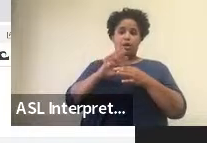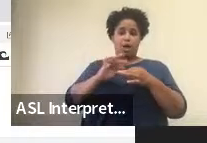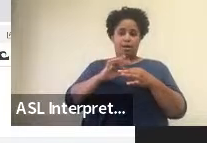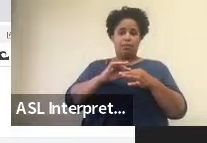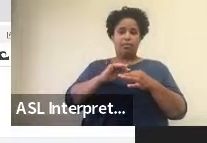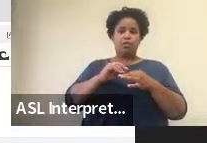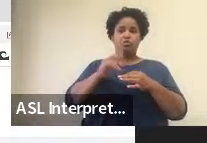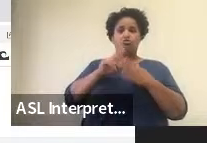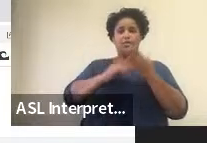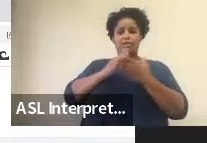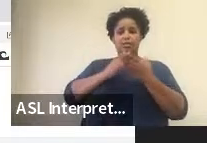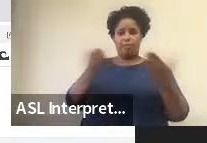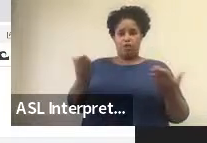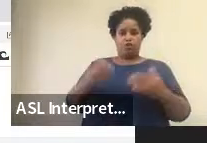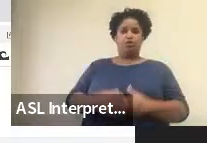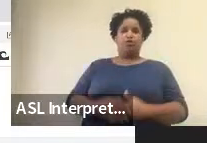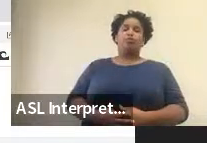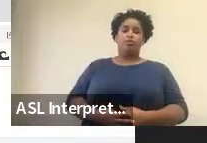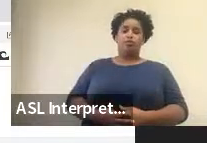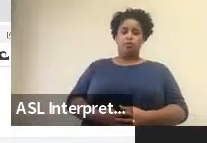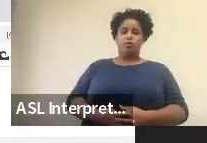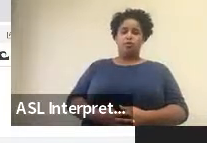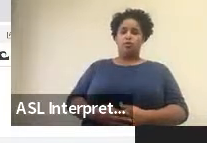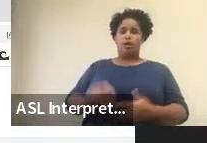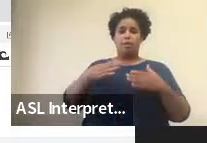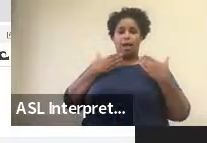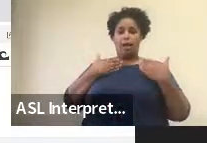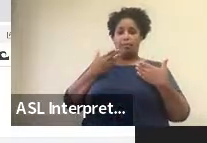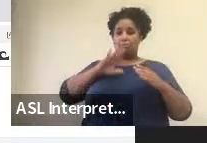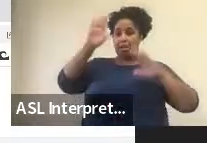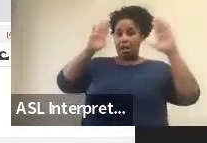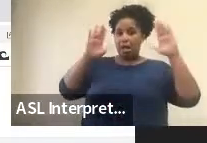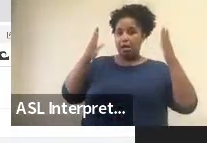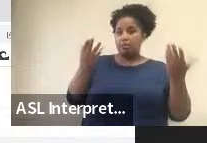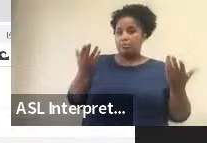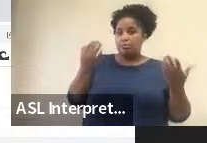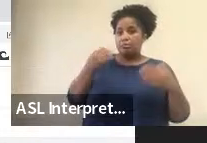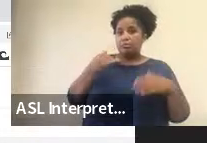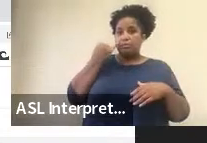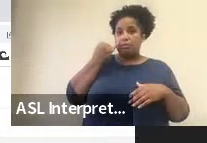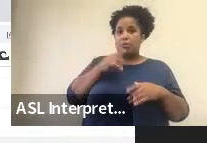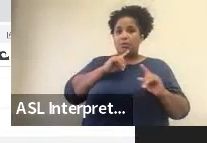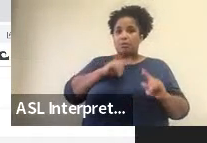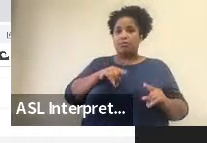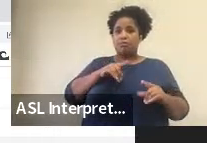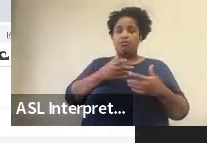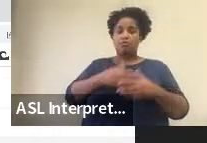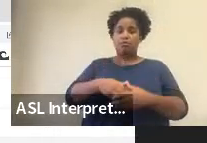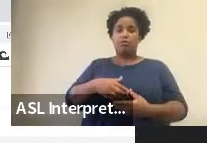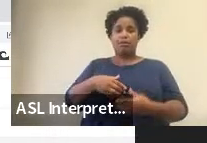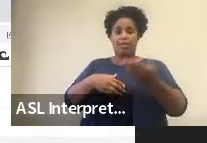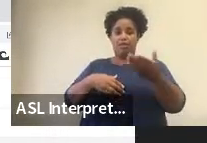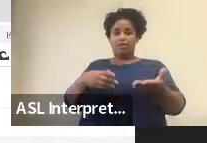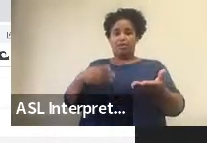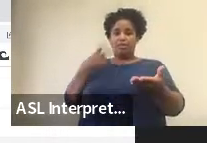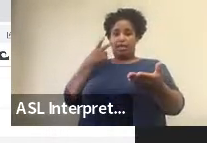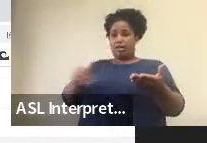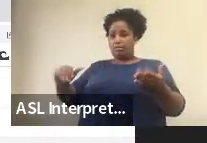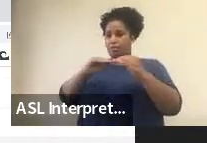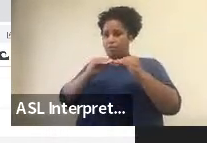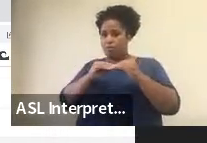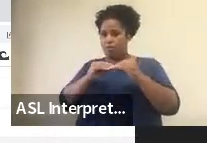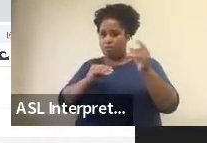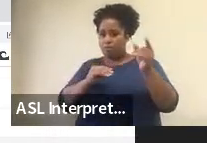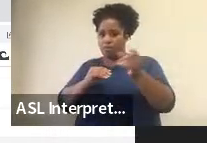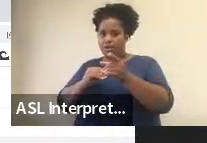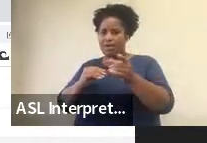others here, but I'm happy to take hands. And actually, let me just go here, see if there's anything else. There was